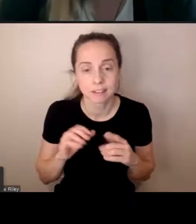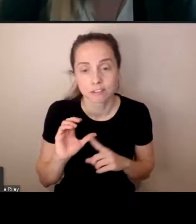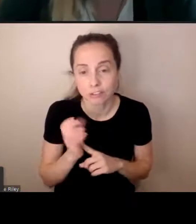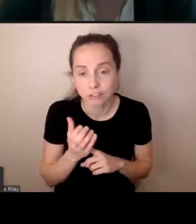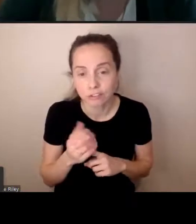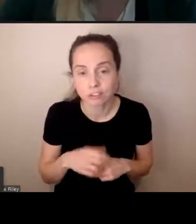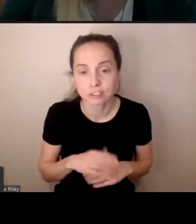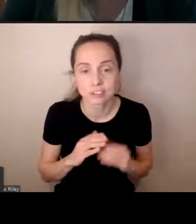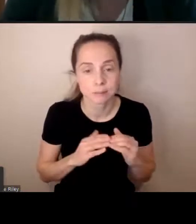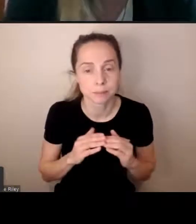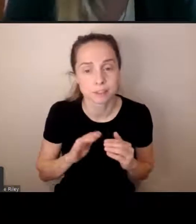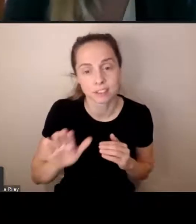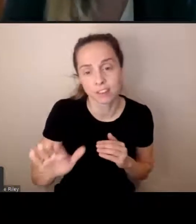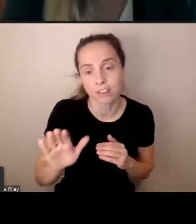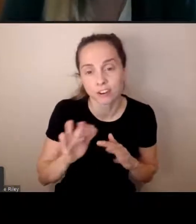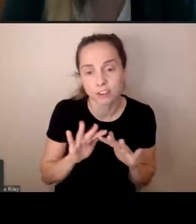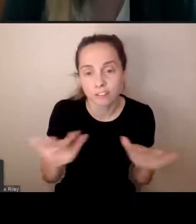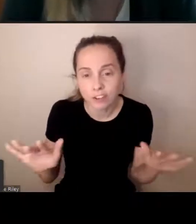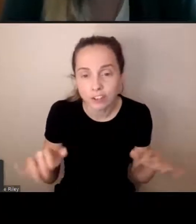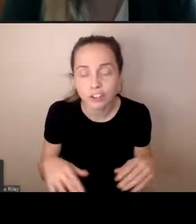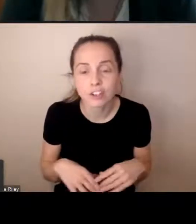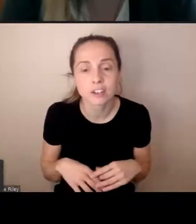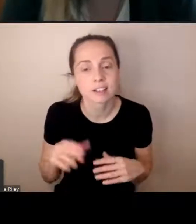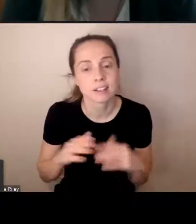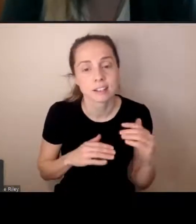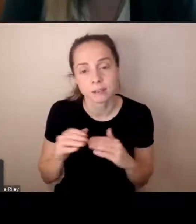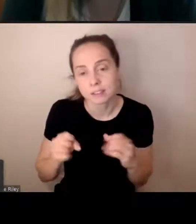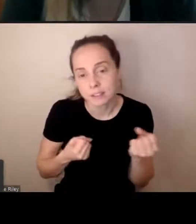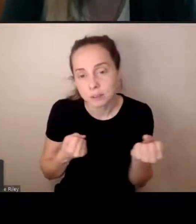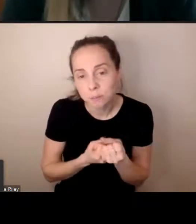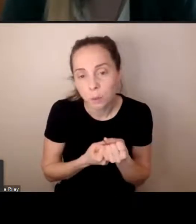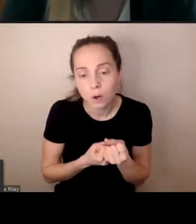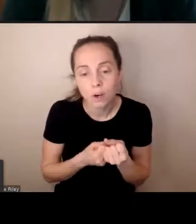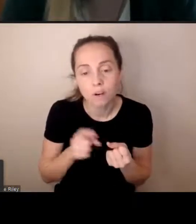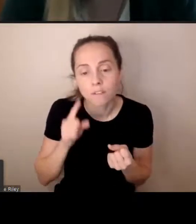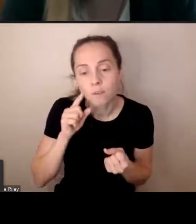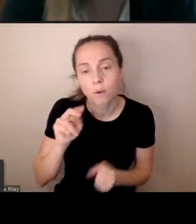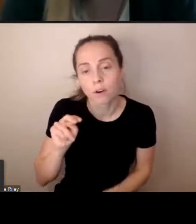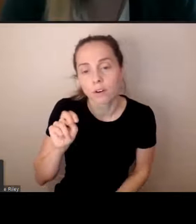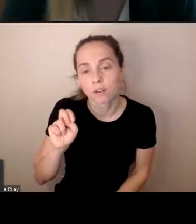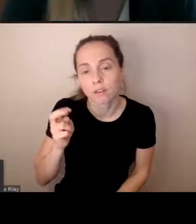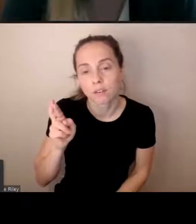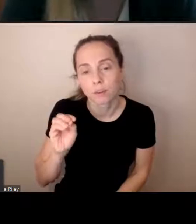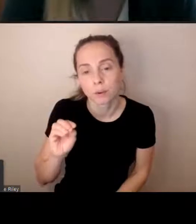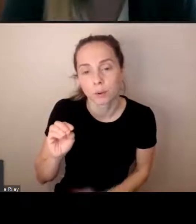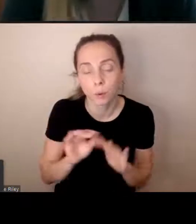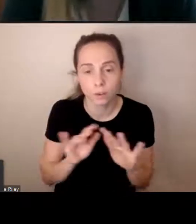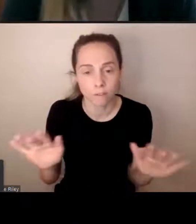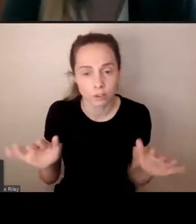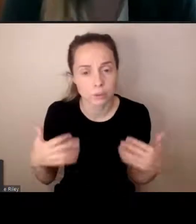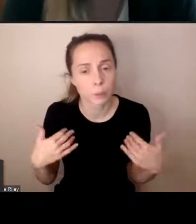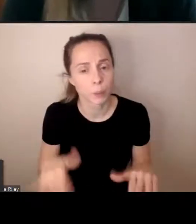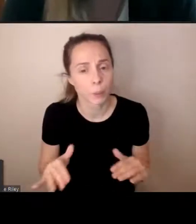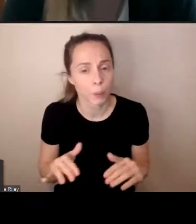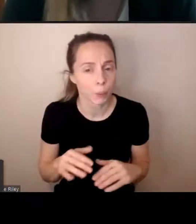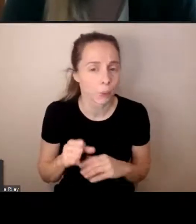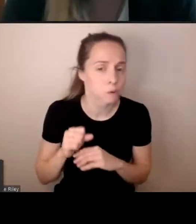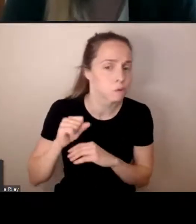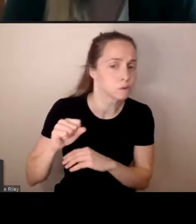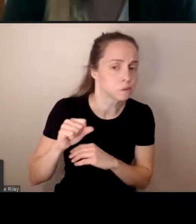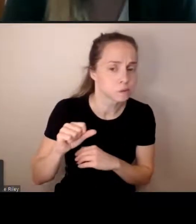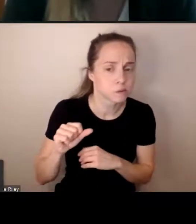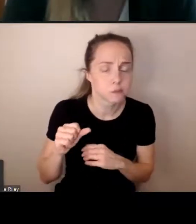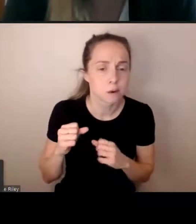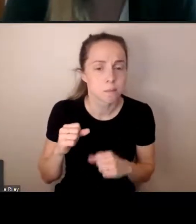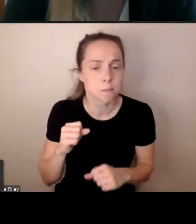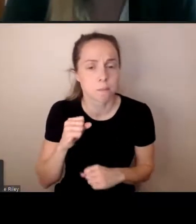building neurodiversity, building support for neurodiversity, and taking on some pretty powerful enemies like Autism Speaks. I